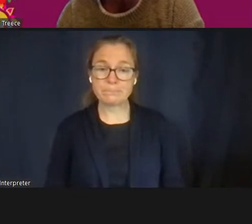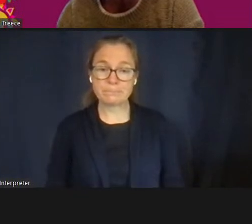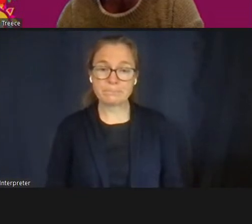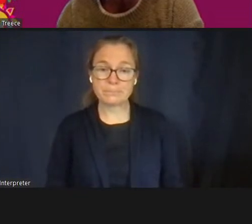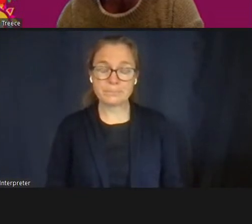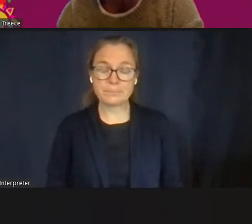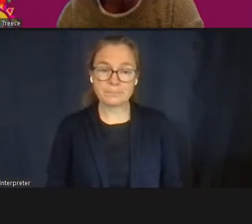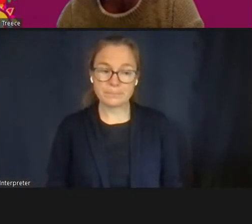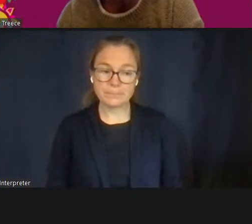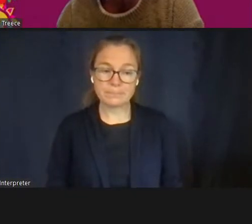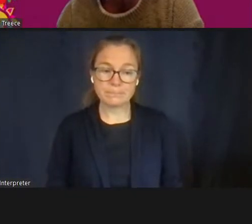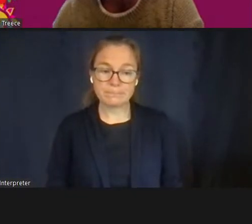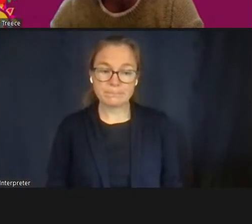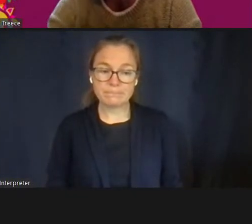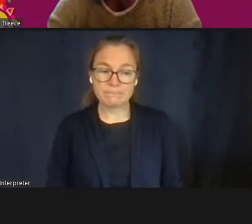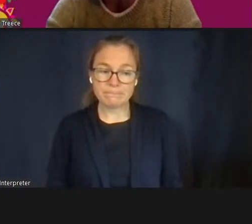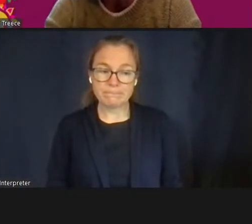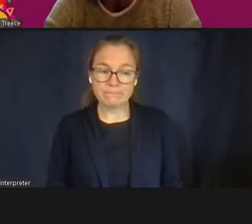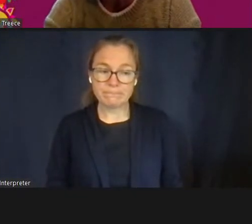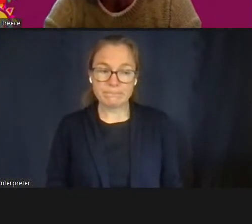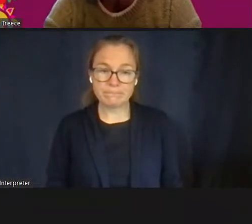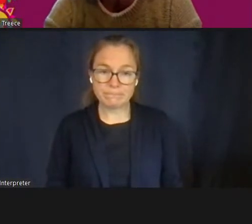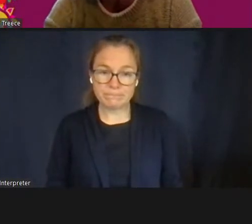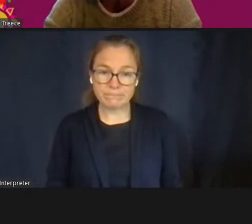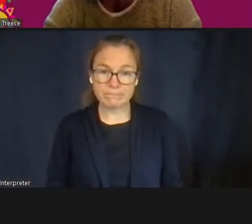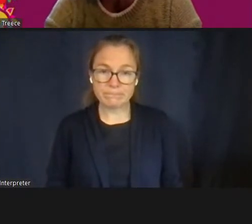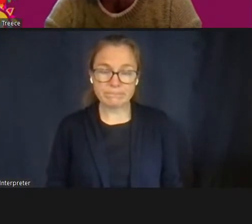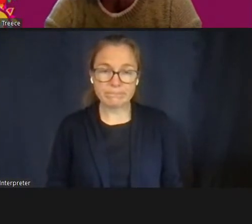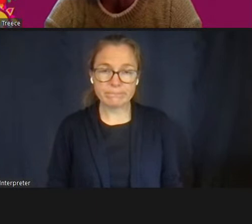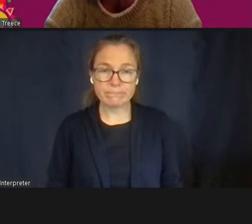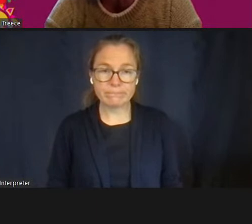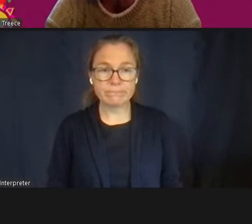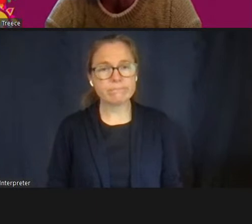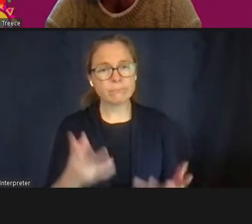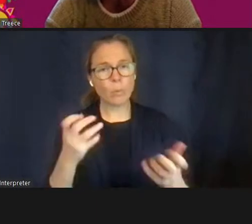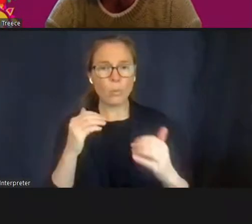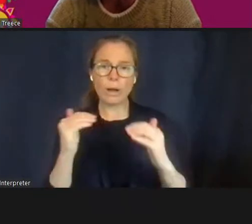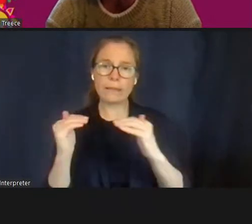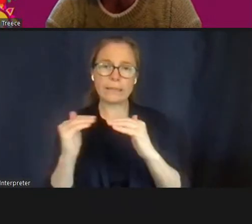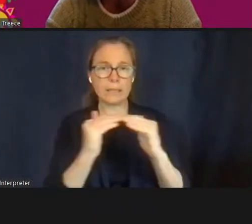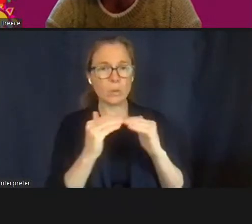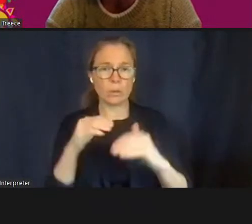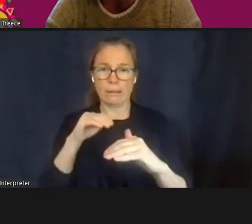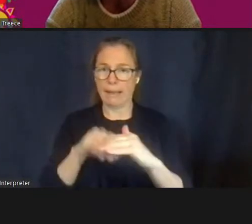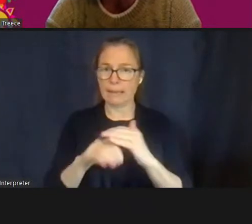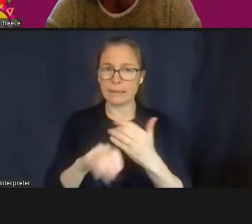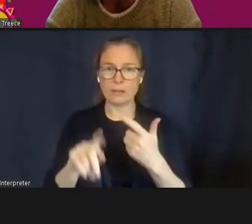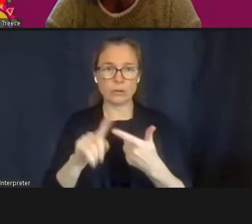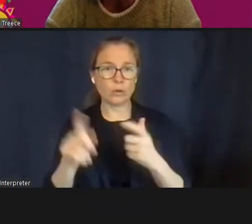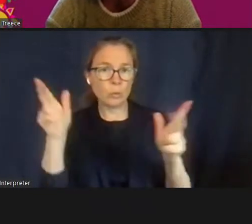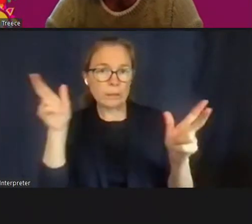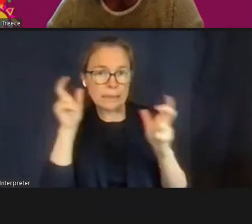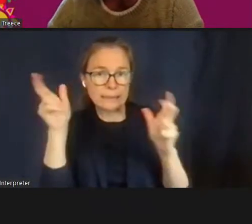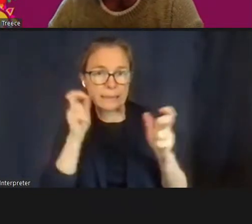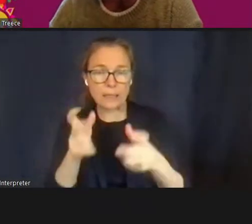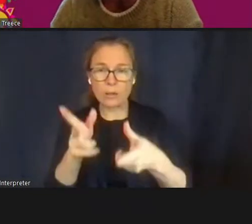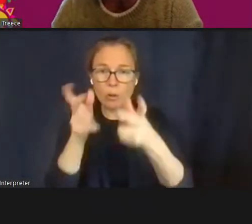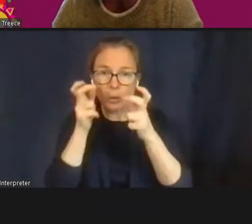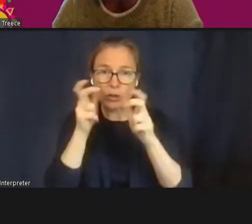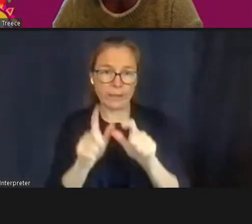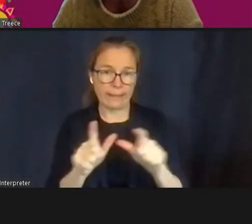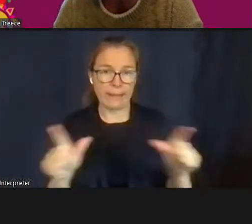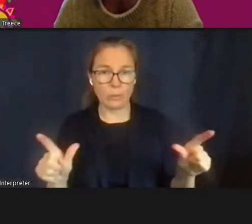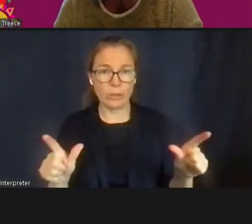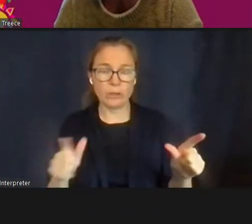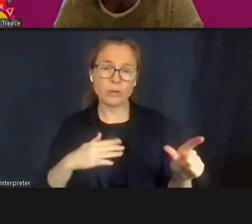to involve anyone from our entire community represented here